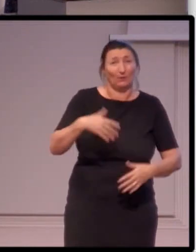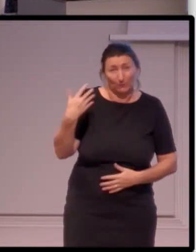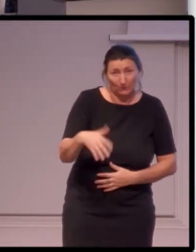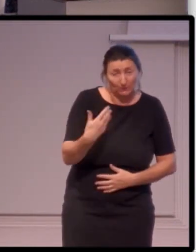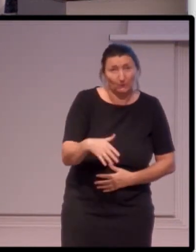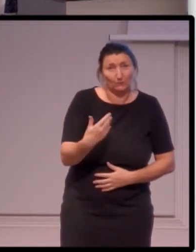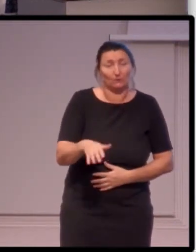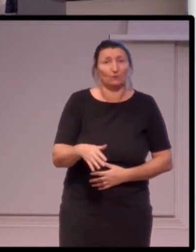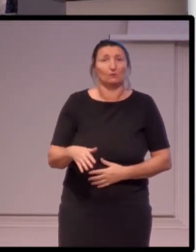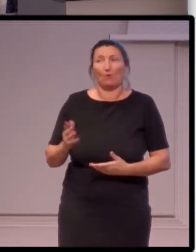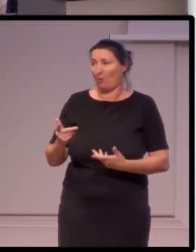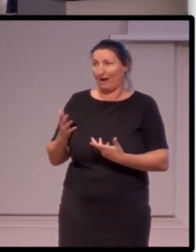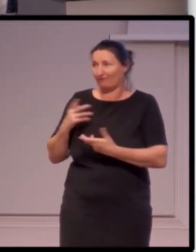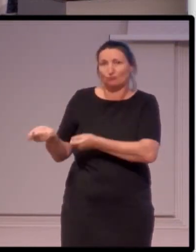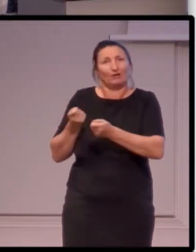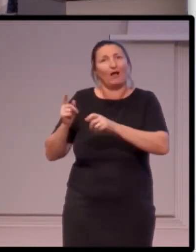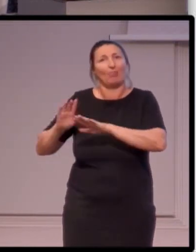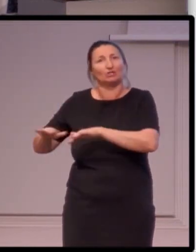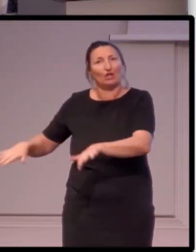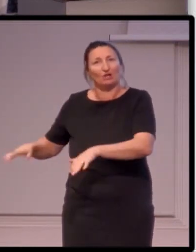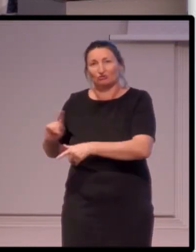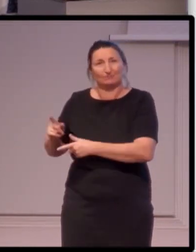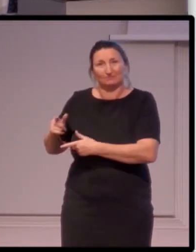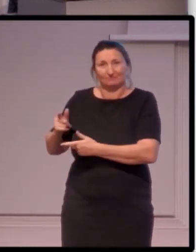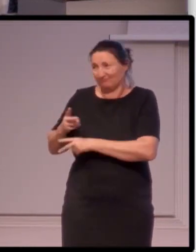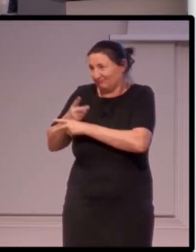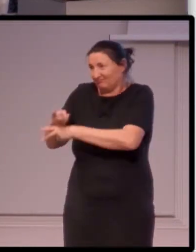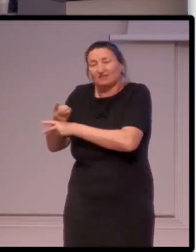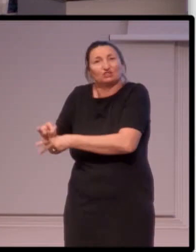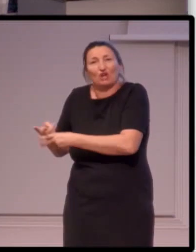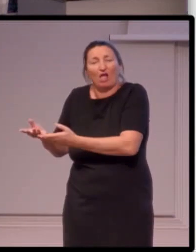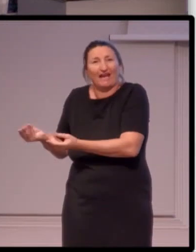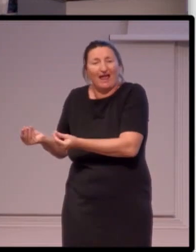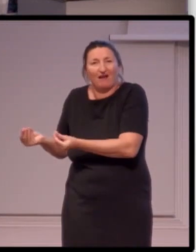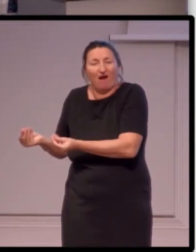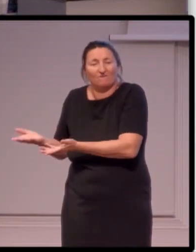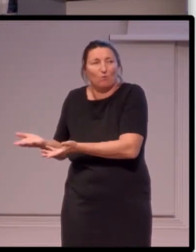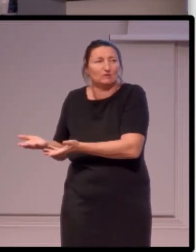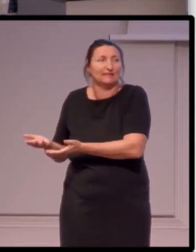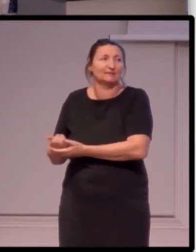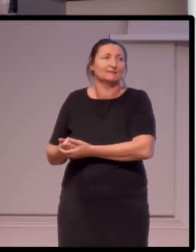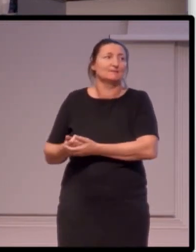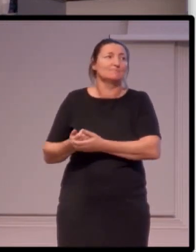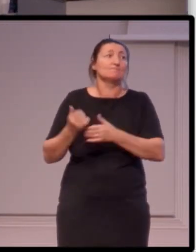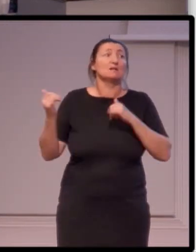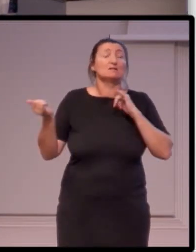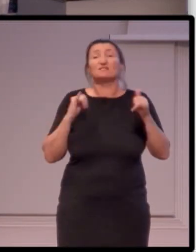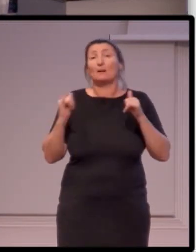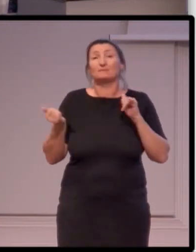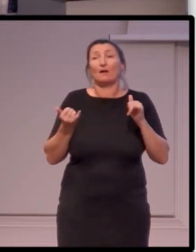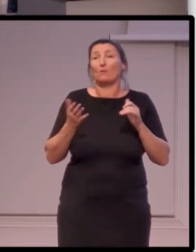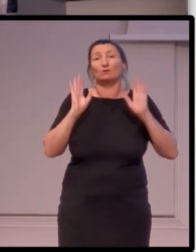no childcare. That actually they don't want to be the one responsible for carrying around their bags of notes between the different doctors or